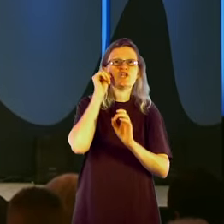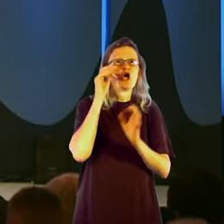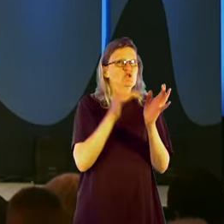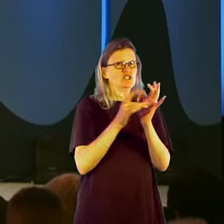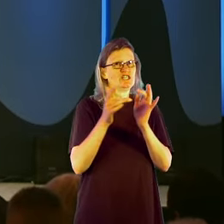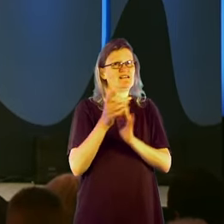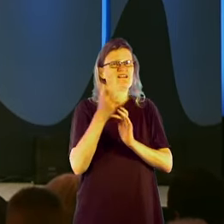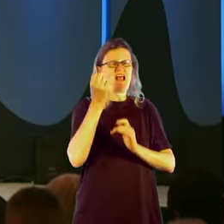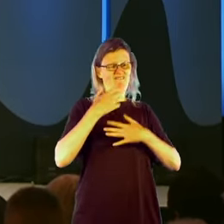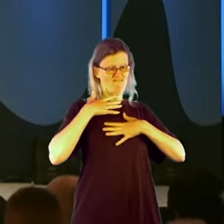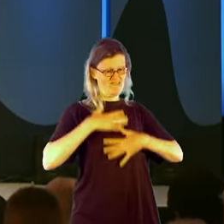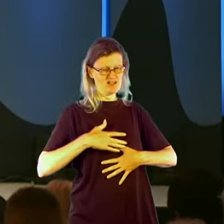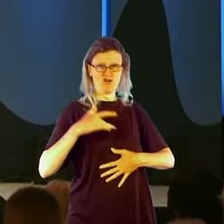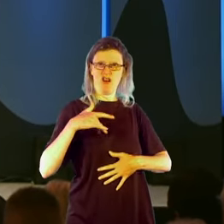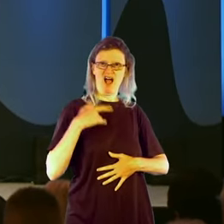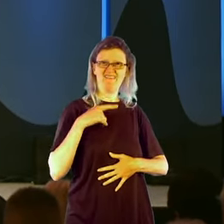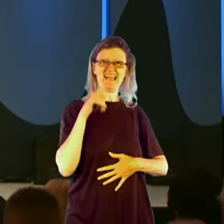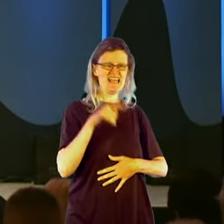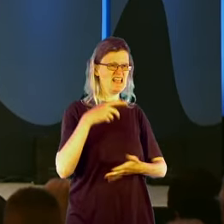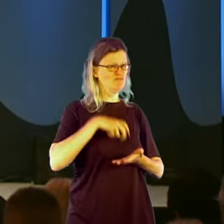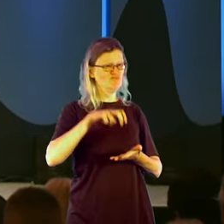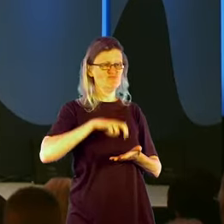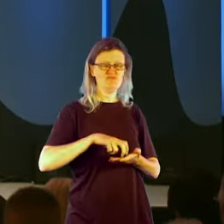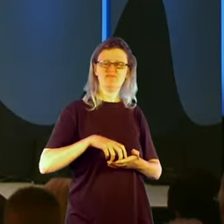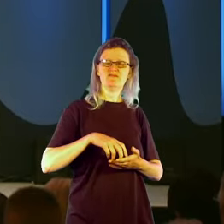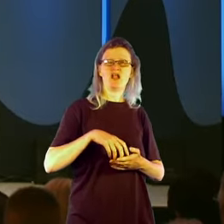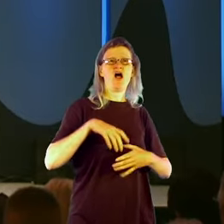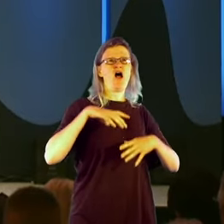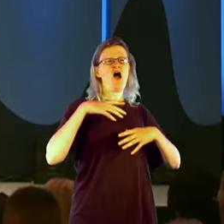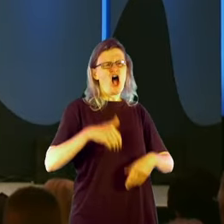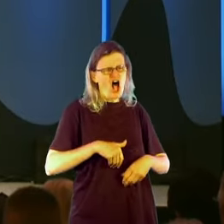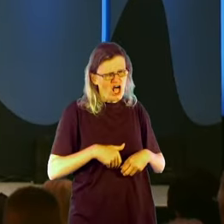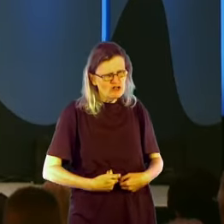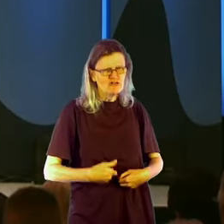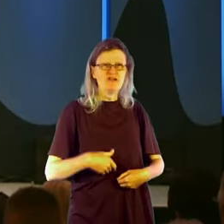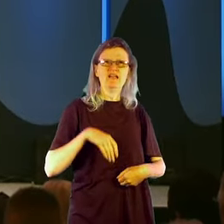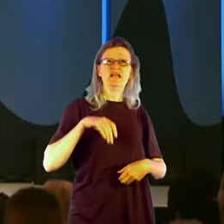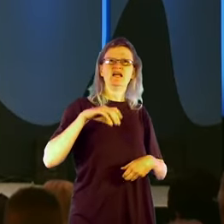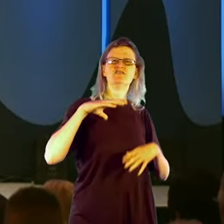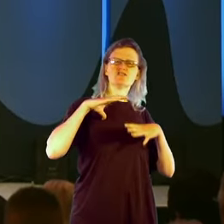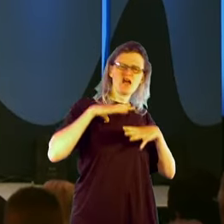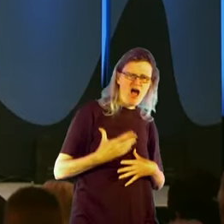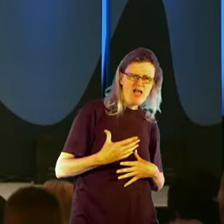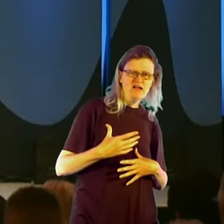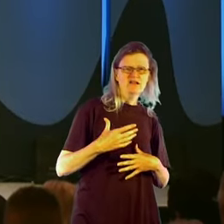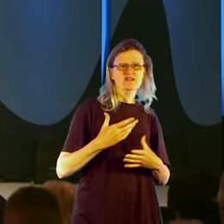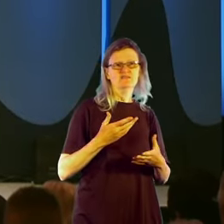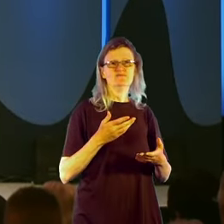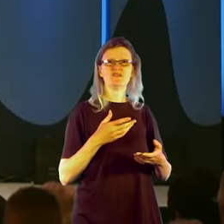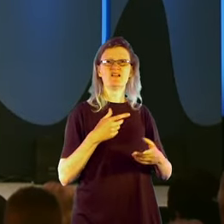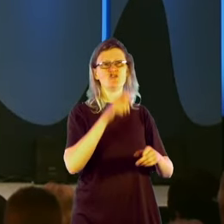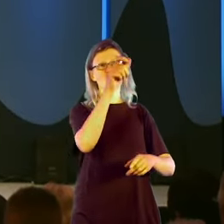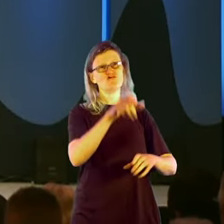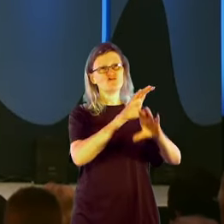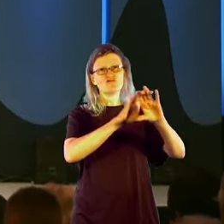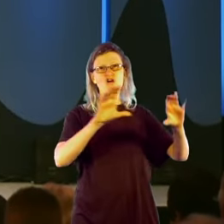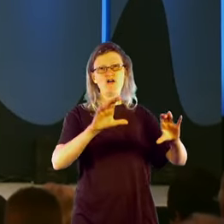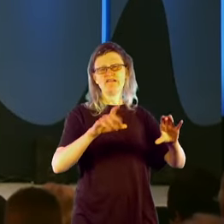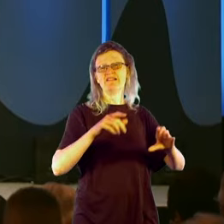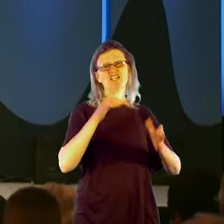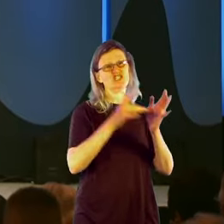in a broken world. He got hungry, he got tired, he suffered pain. Ultimately, the most agonizing pain on the